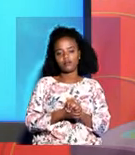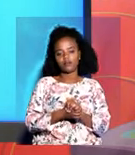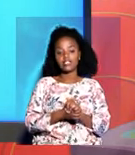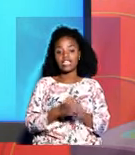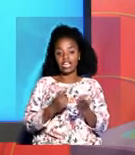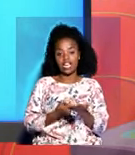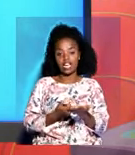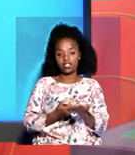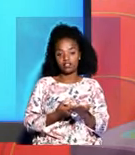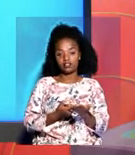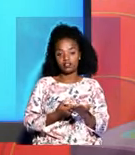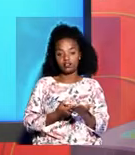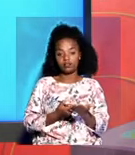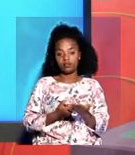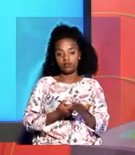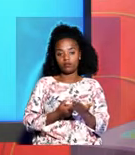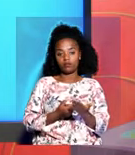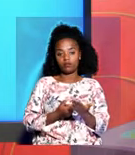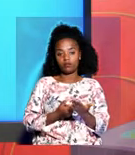Here,